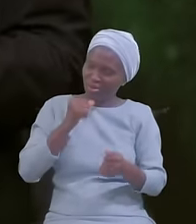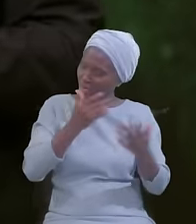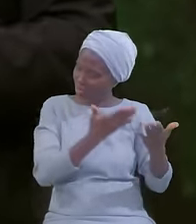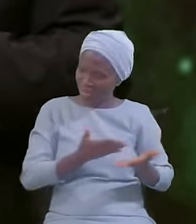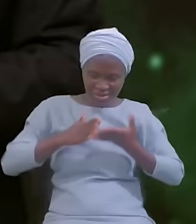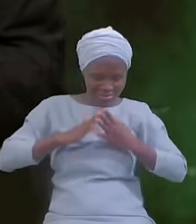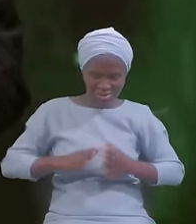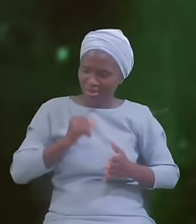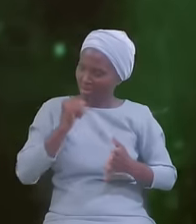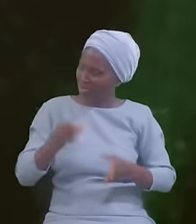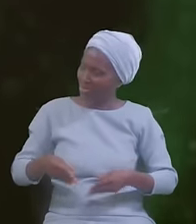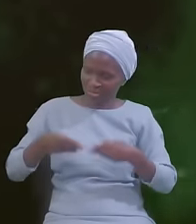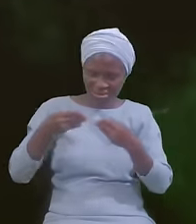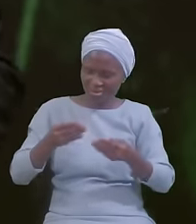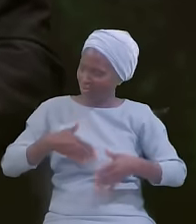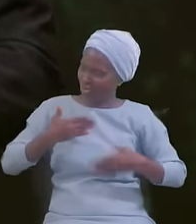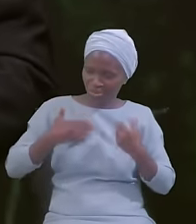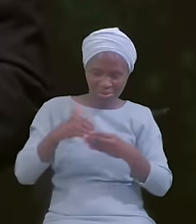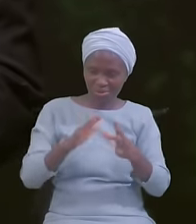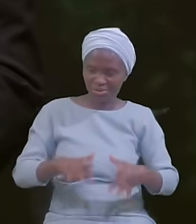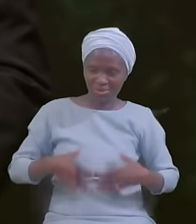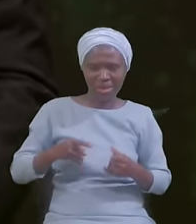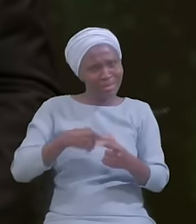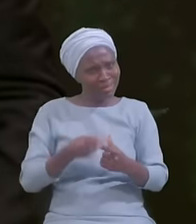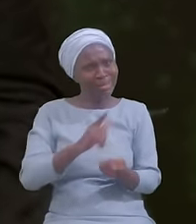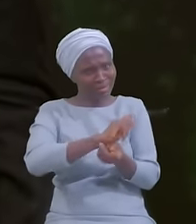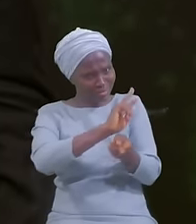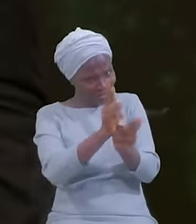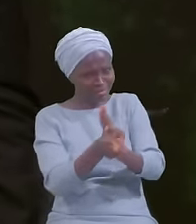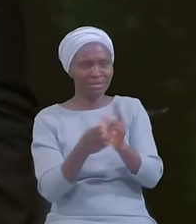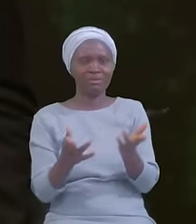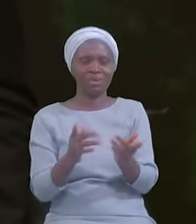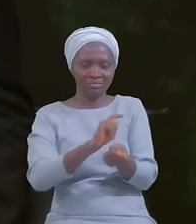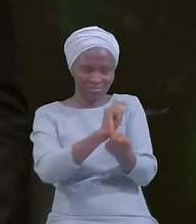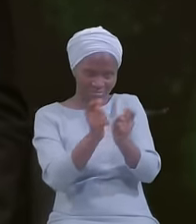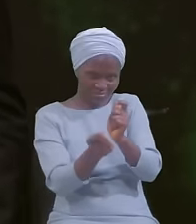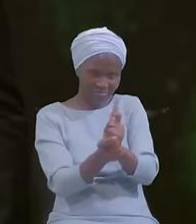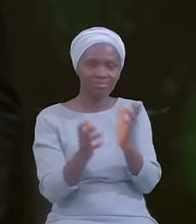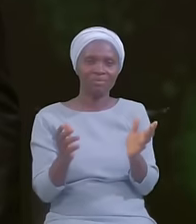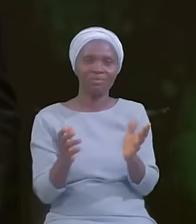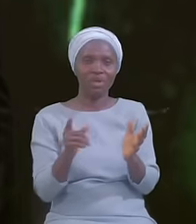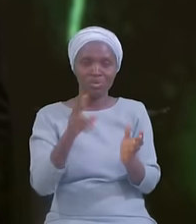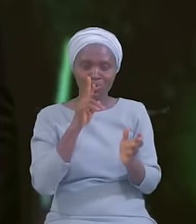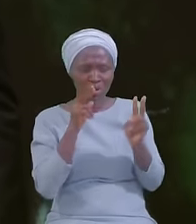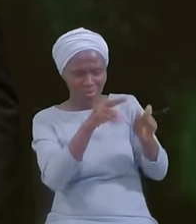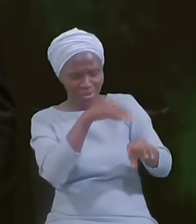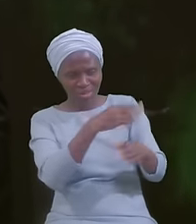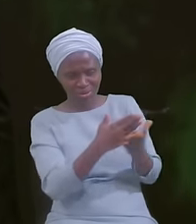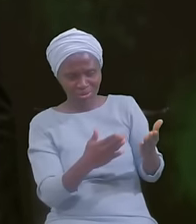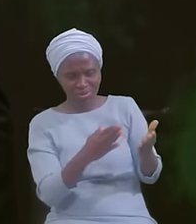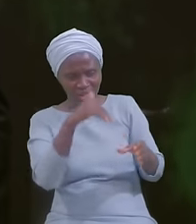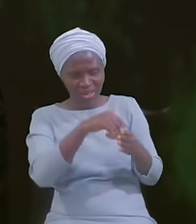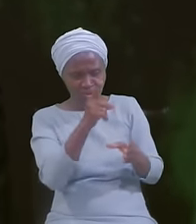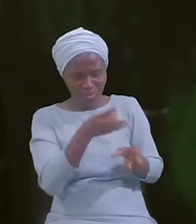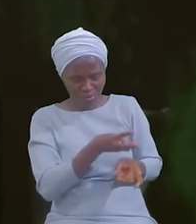bringing joy in your life. Repent. That just means turn away. You're looking at something that gives you depression, that gives